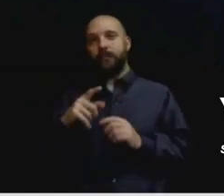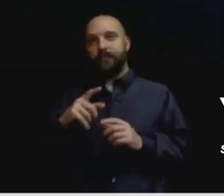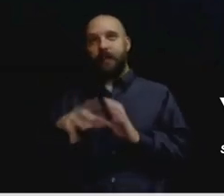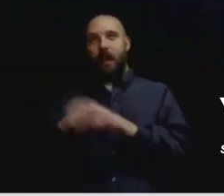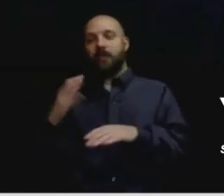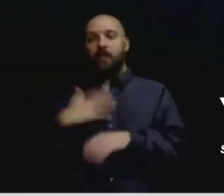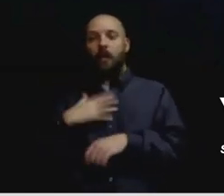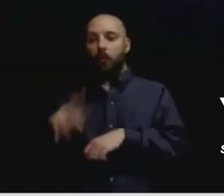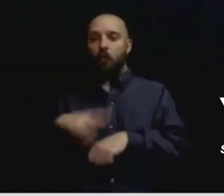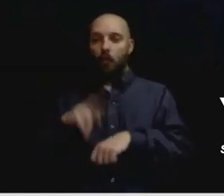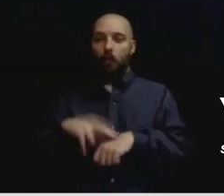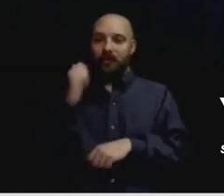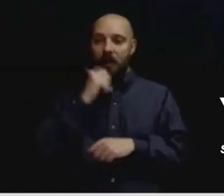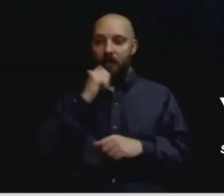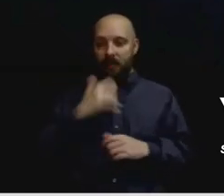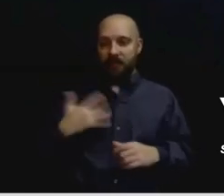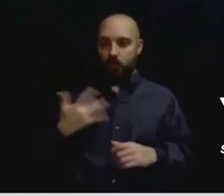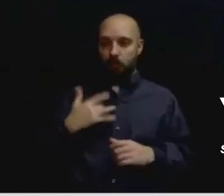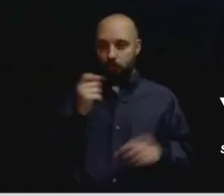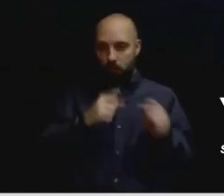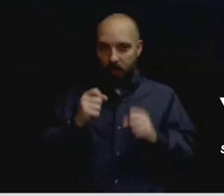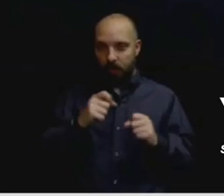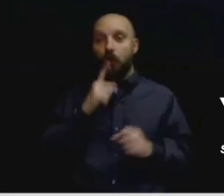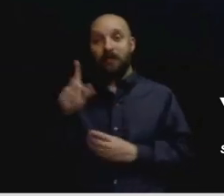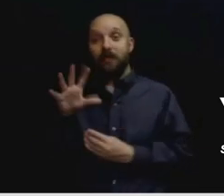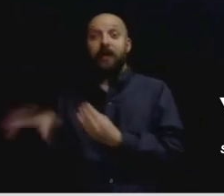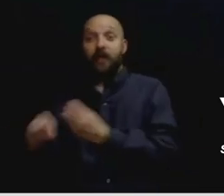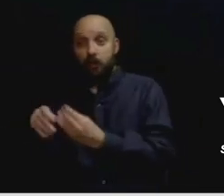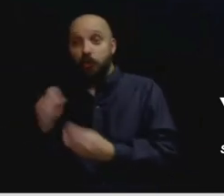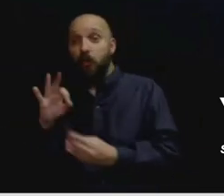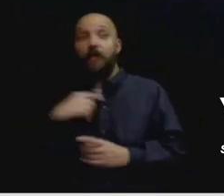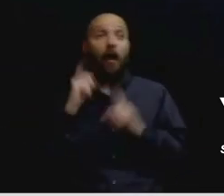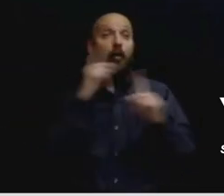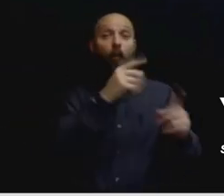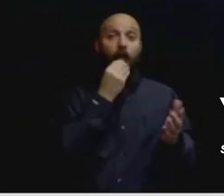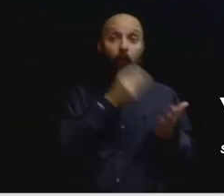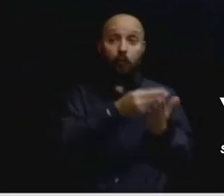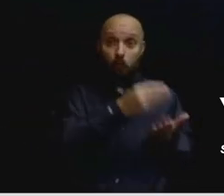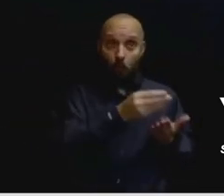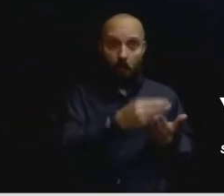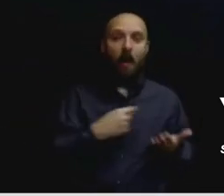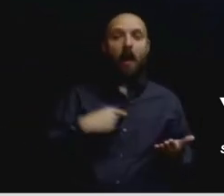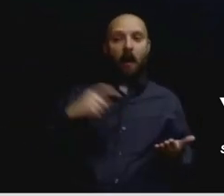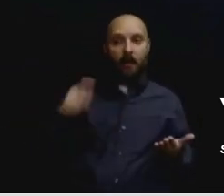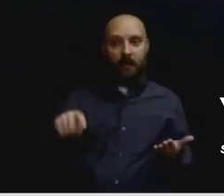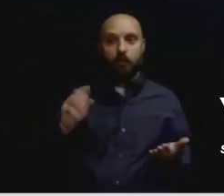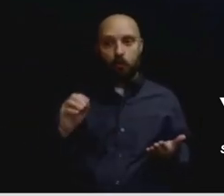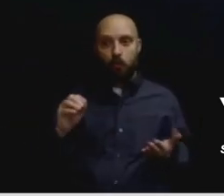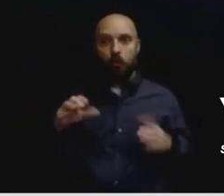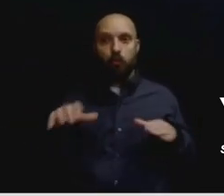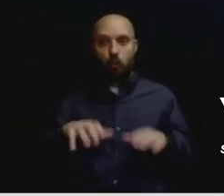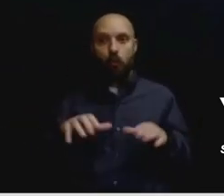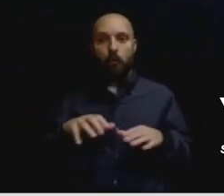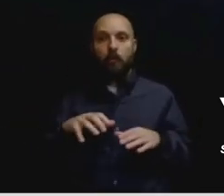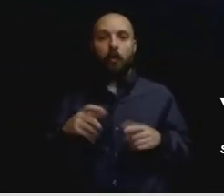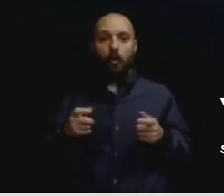sensory strategies, so it's in addition. So like if I'm going to the grocery store, I need to do a